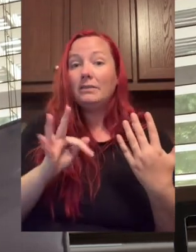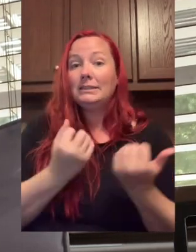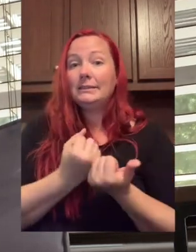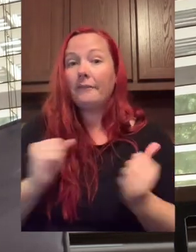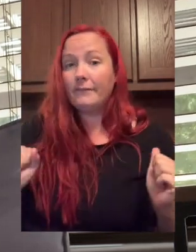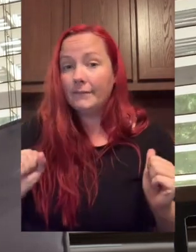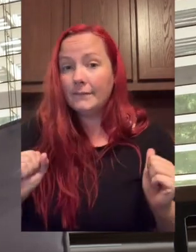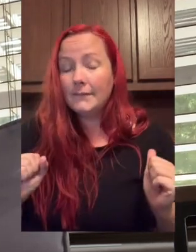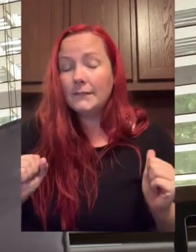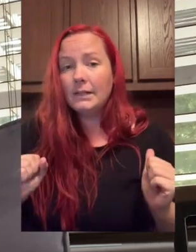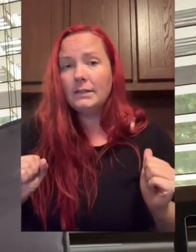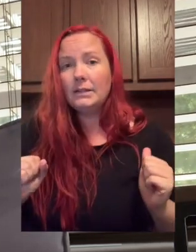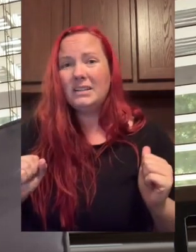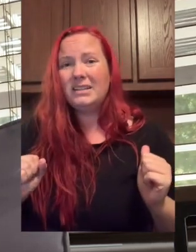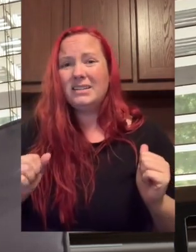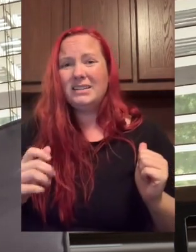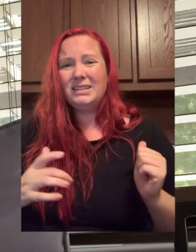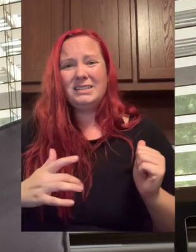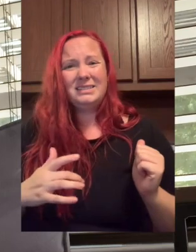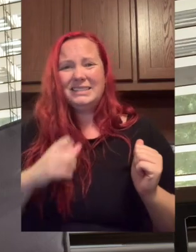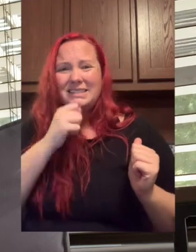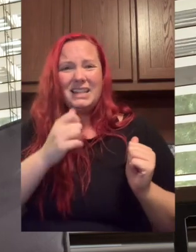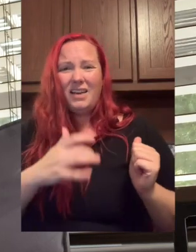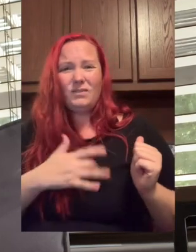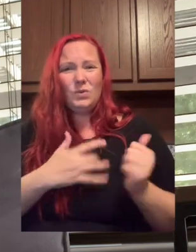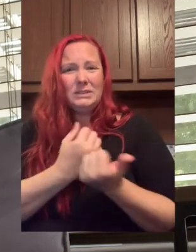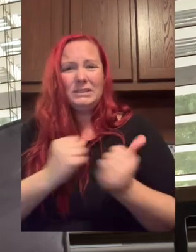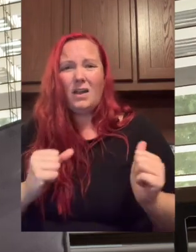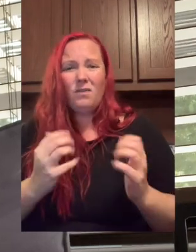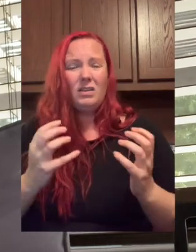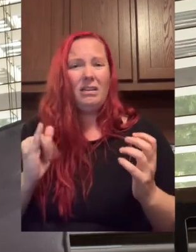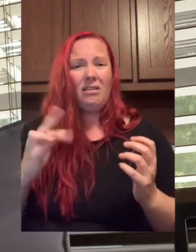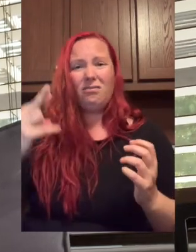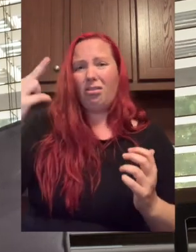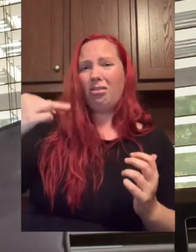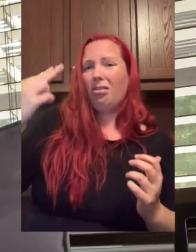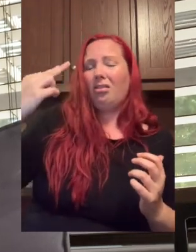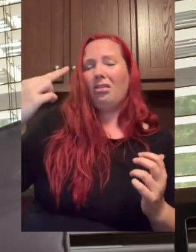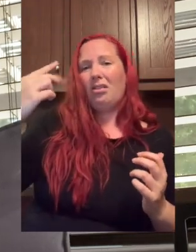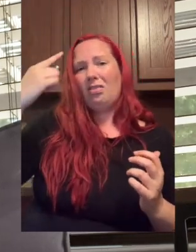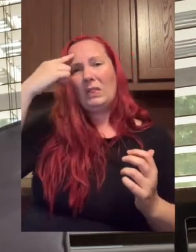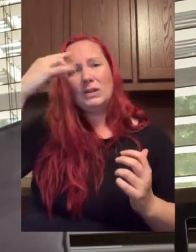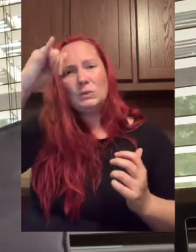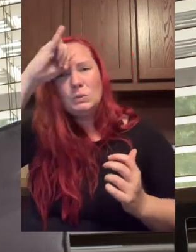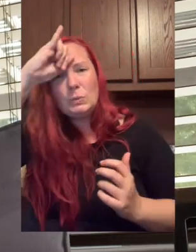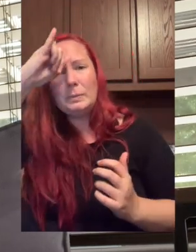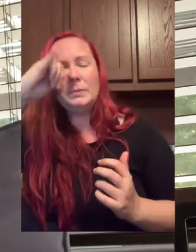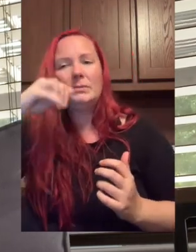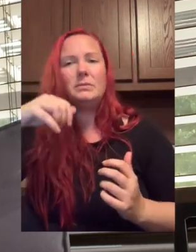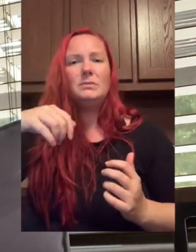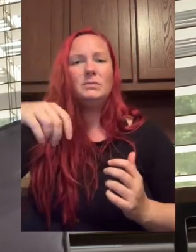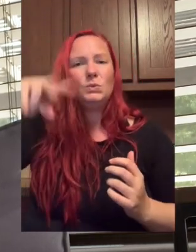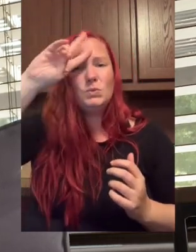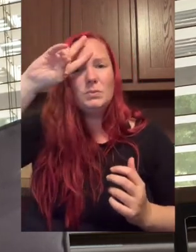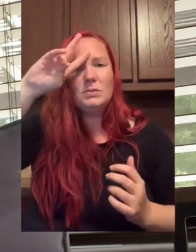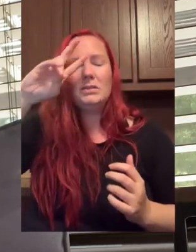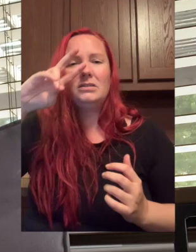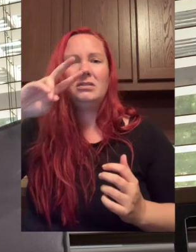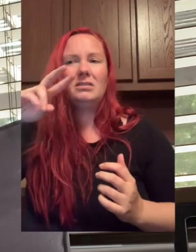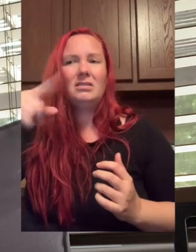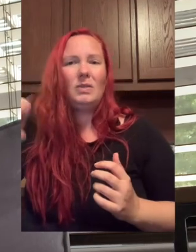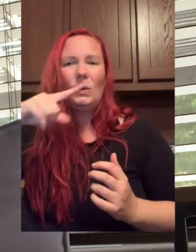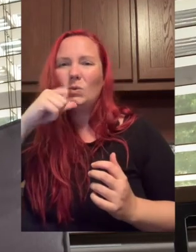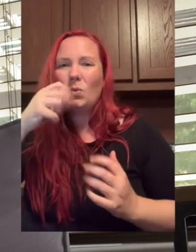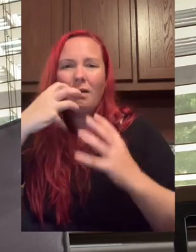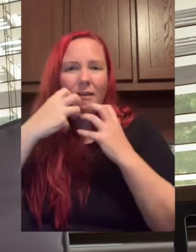okay with talking about the things that we want and exploring those things in a certain way that felt safe.